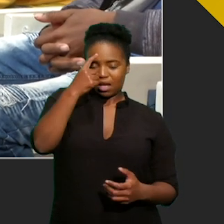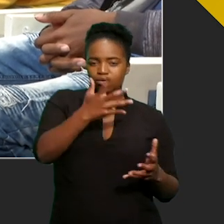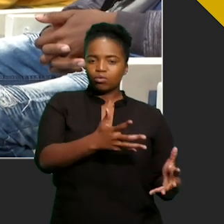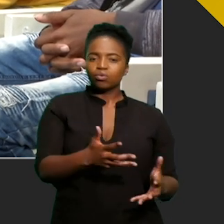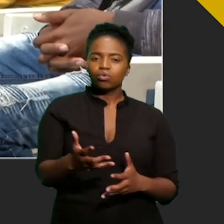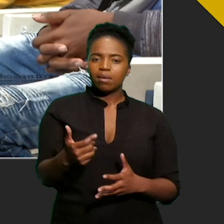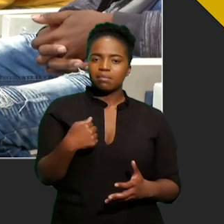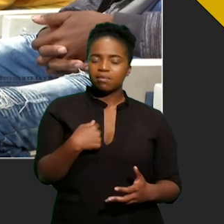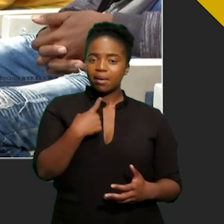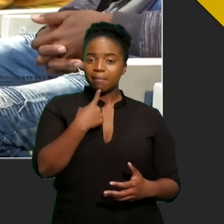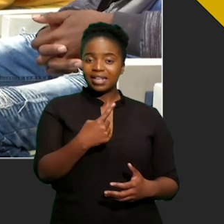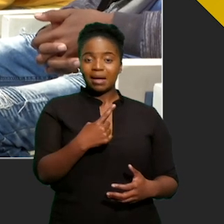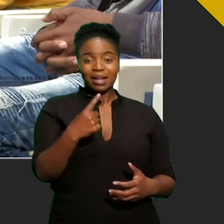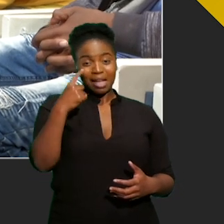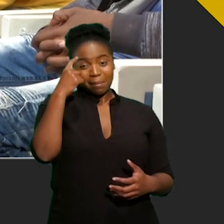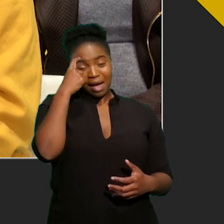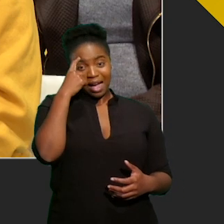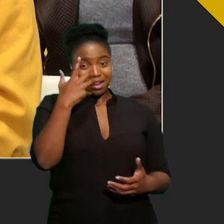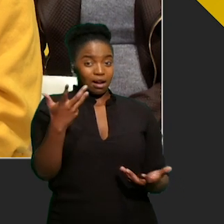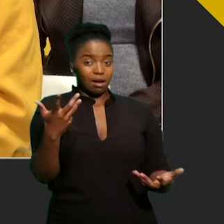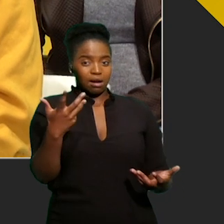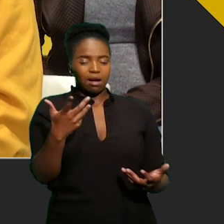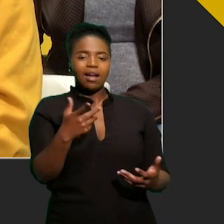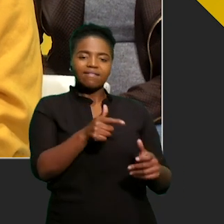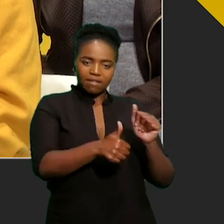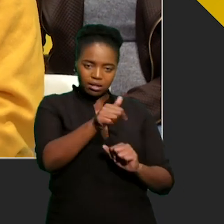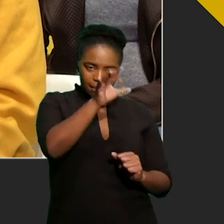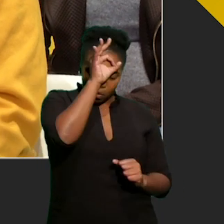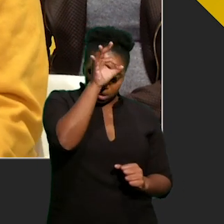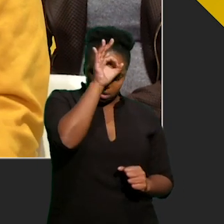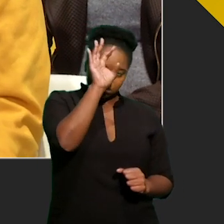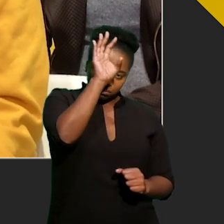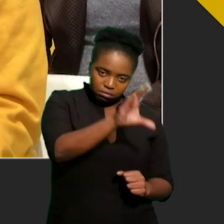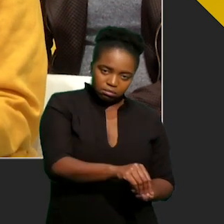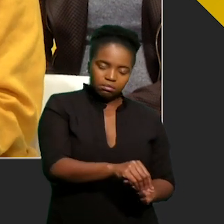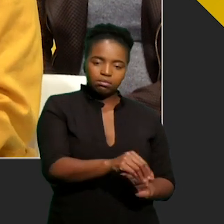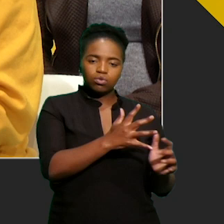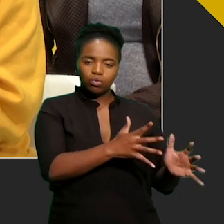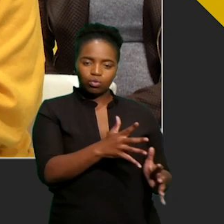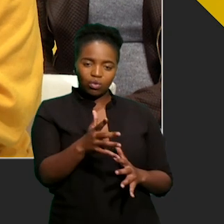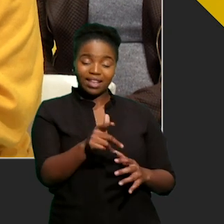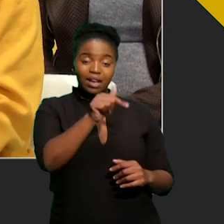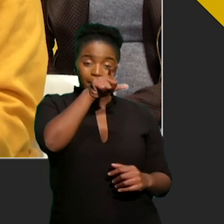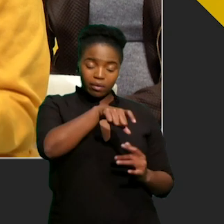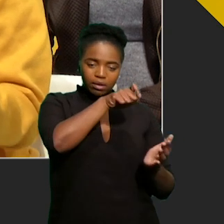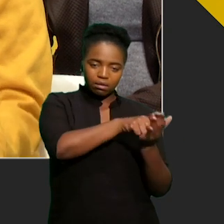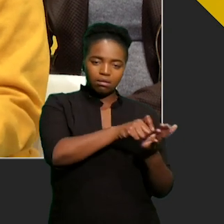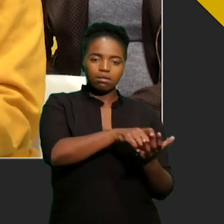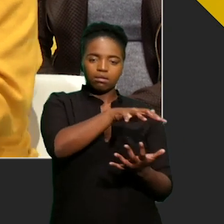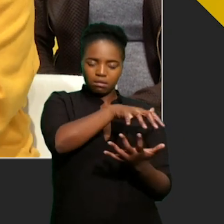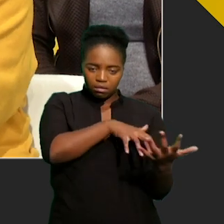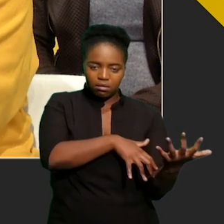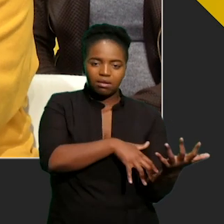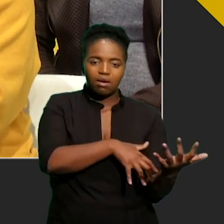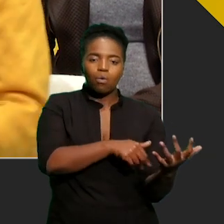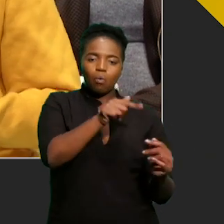not write allegedly murdered? No, we'd have to speak to the police, that the police says that, and the person, the police say